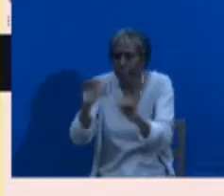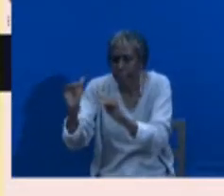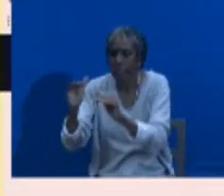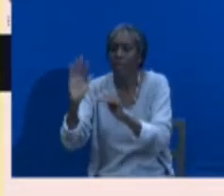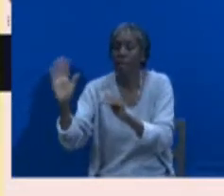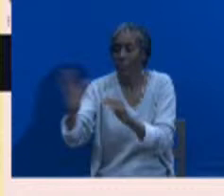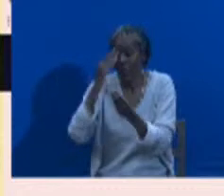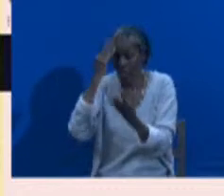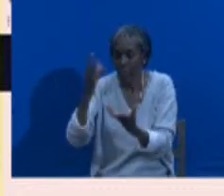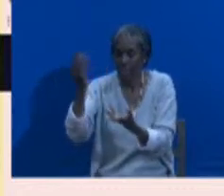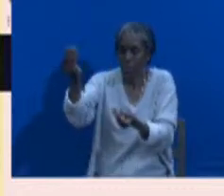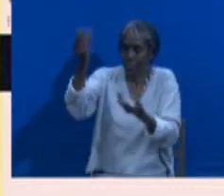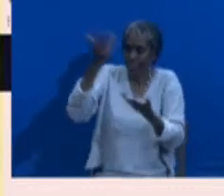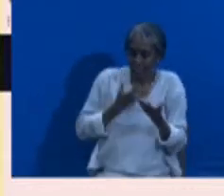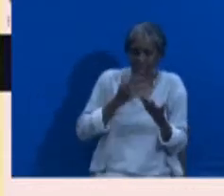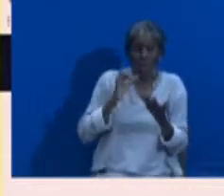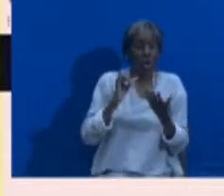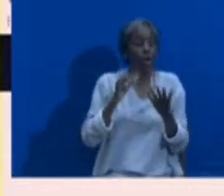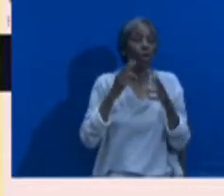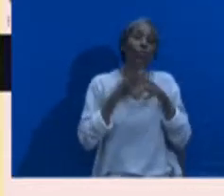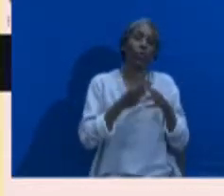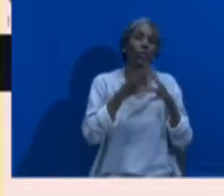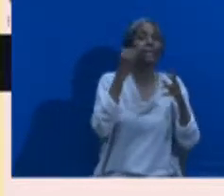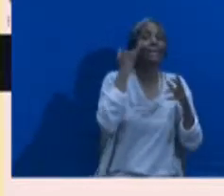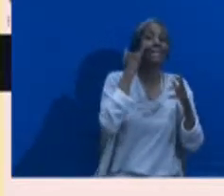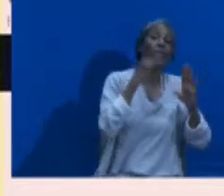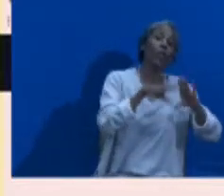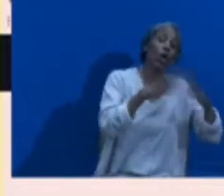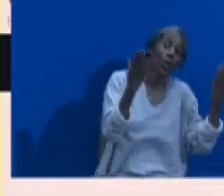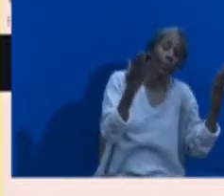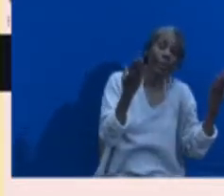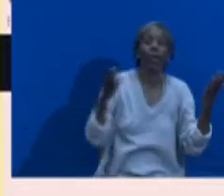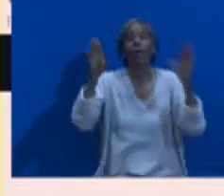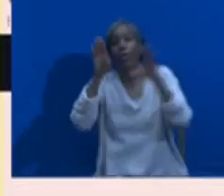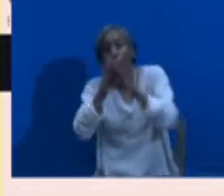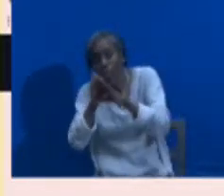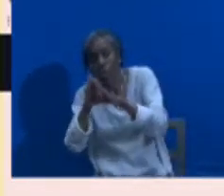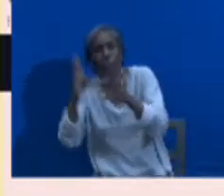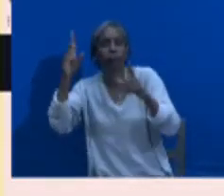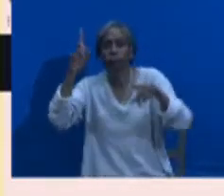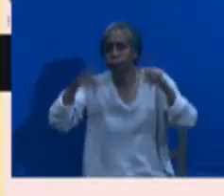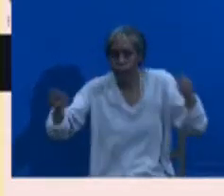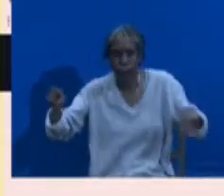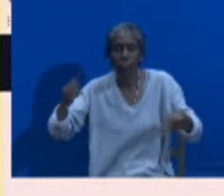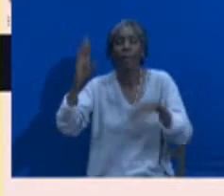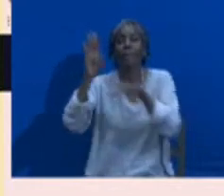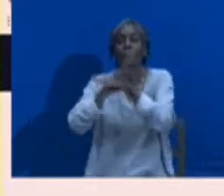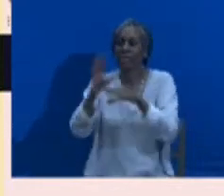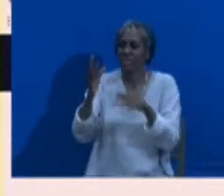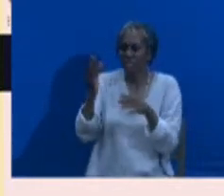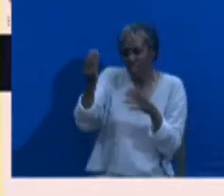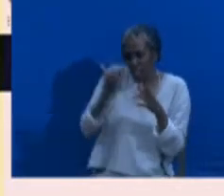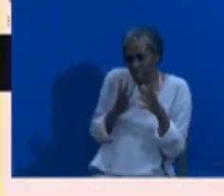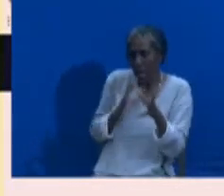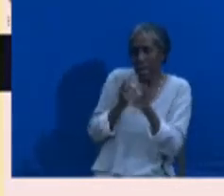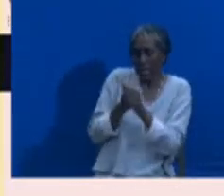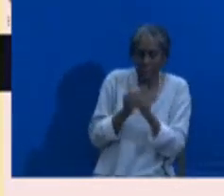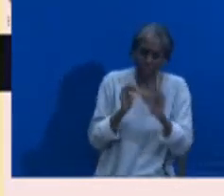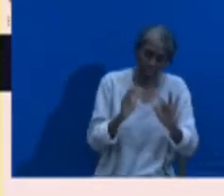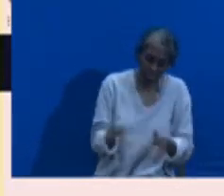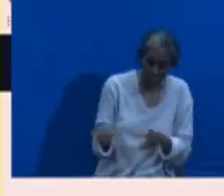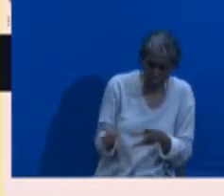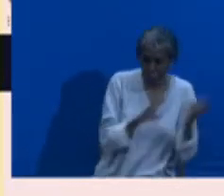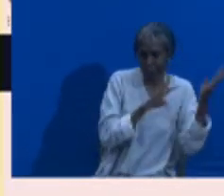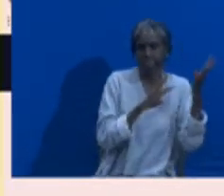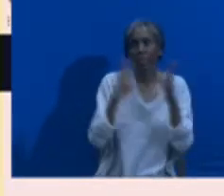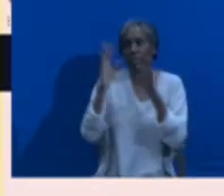information about their open status or closed status, and they are asked to update this information regularly with us. So